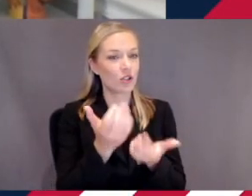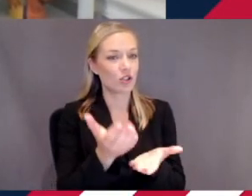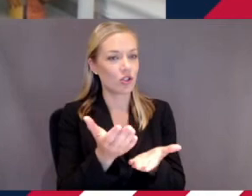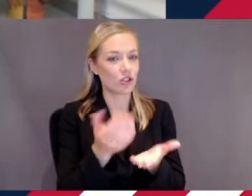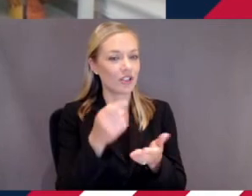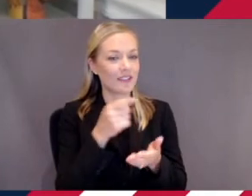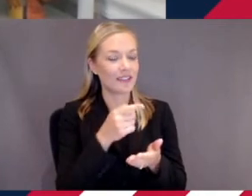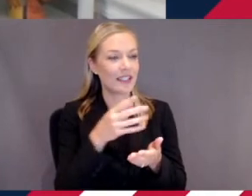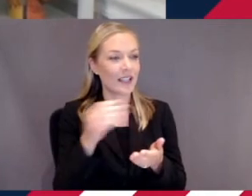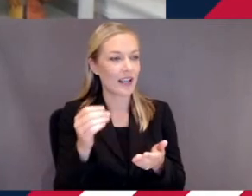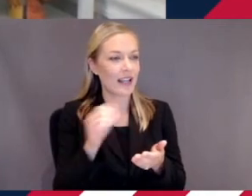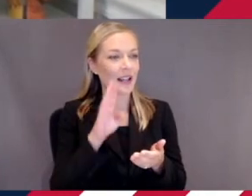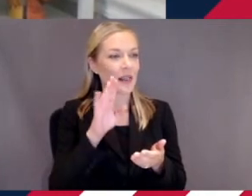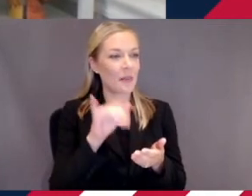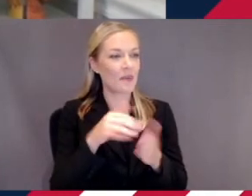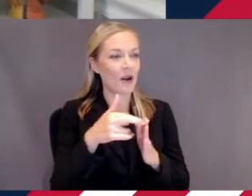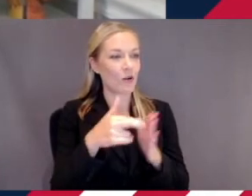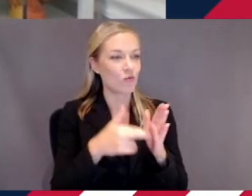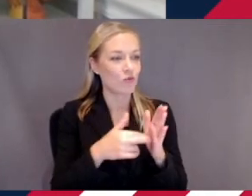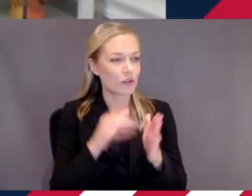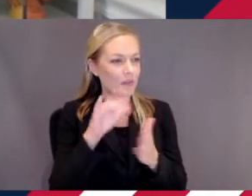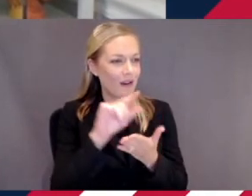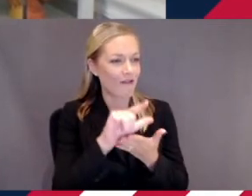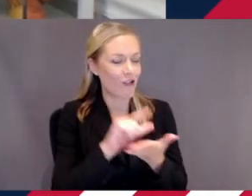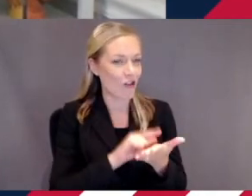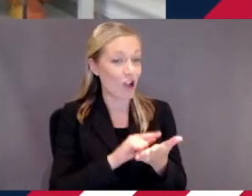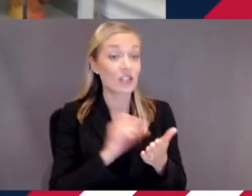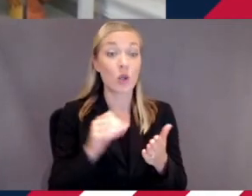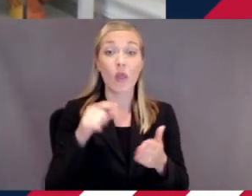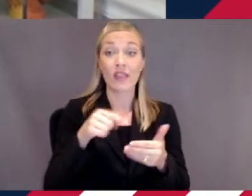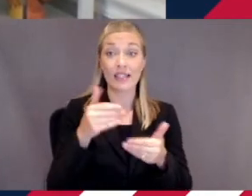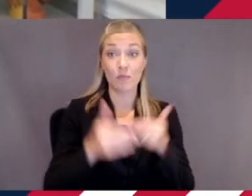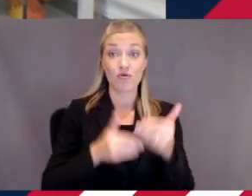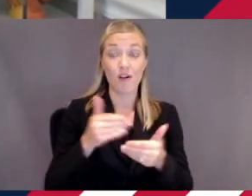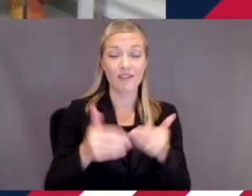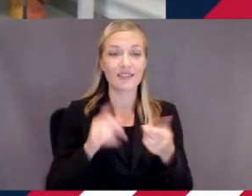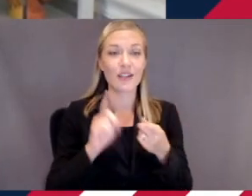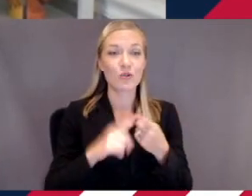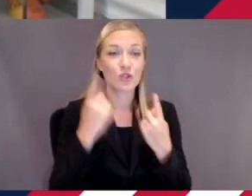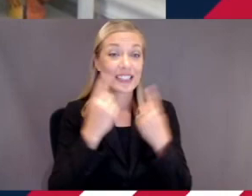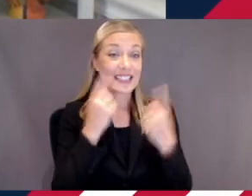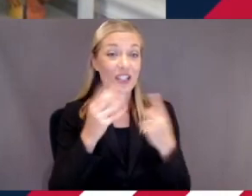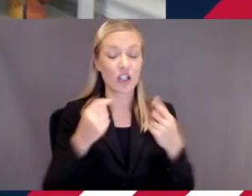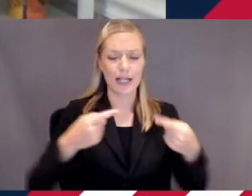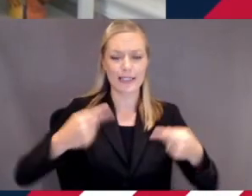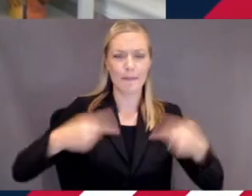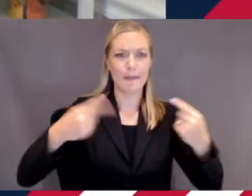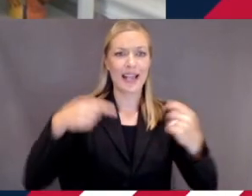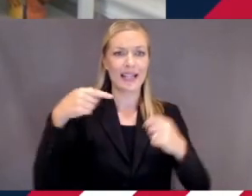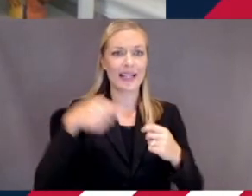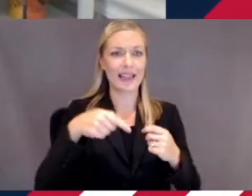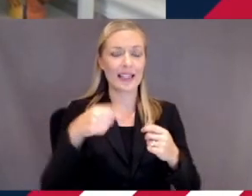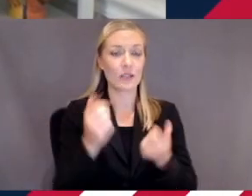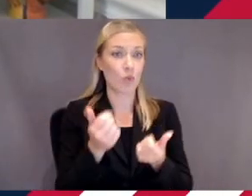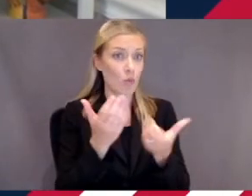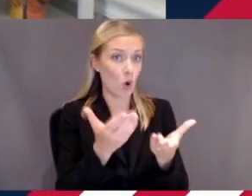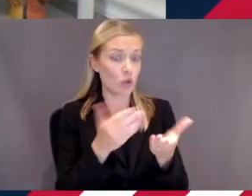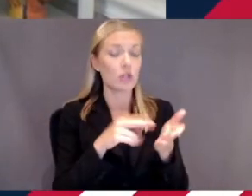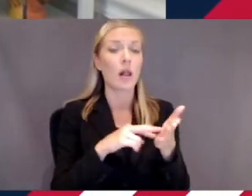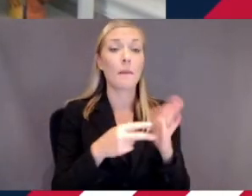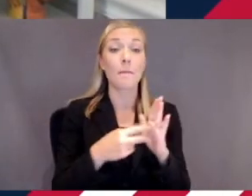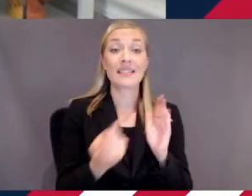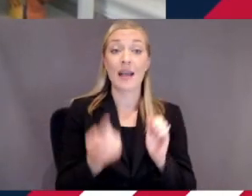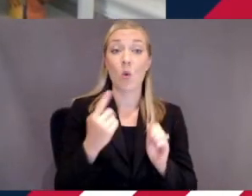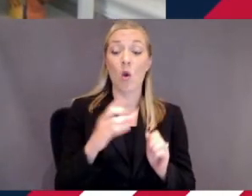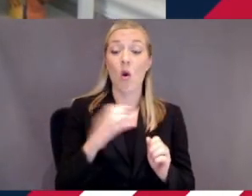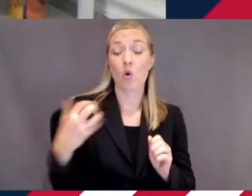the process to consider and debate these proposals provides that one of the co-chairs will recognize a member to offer